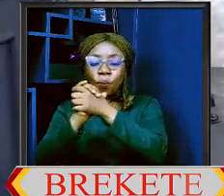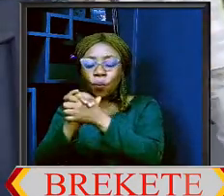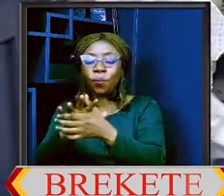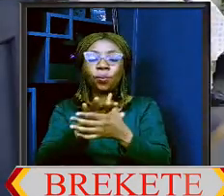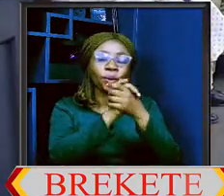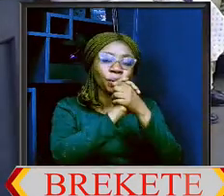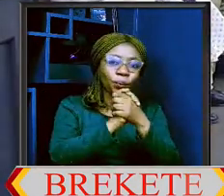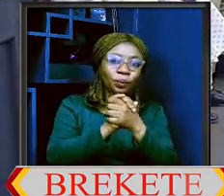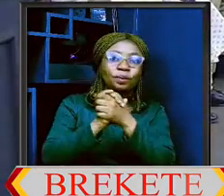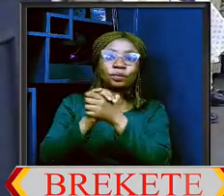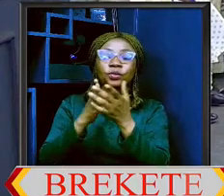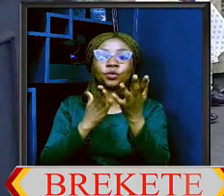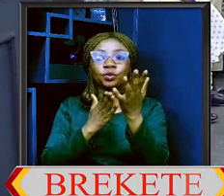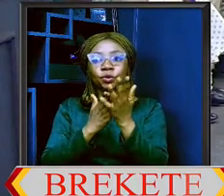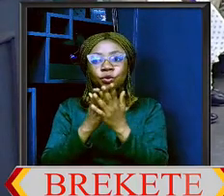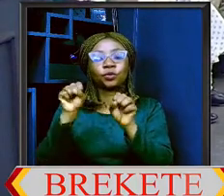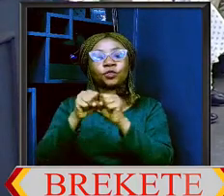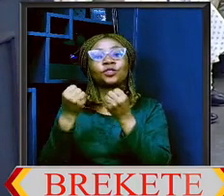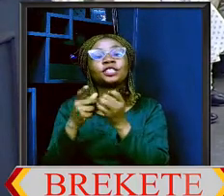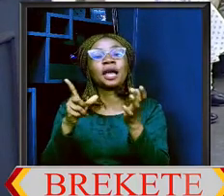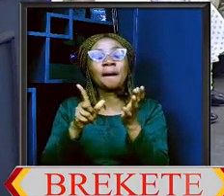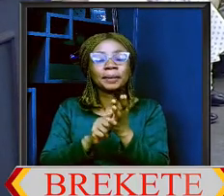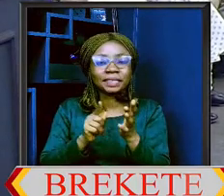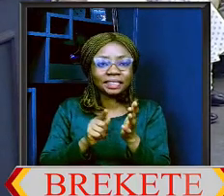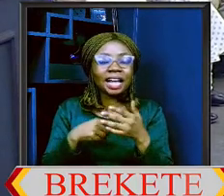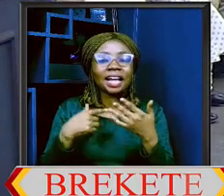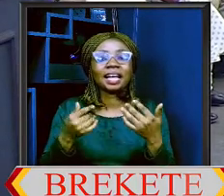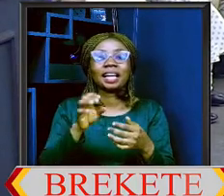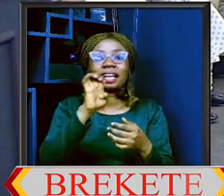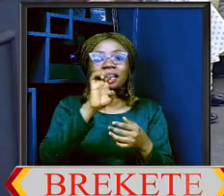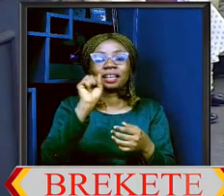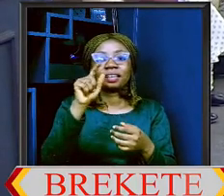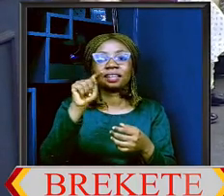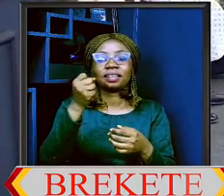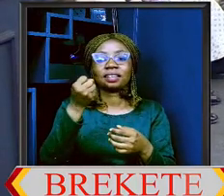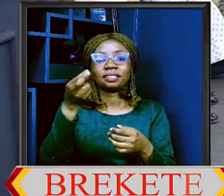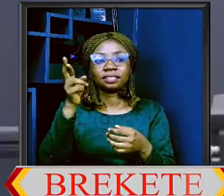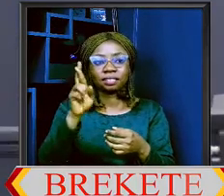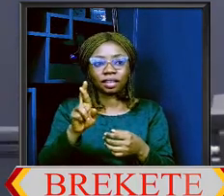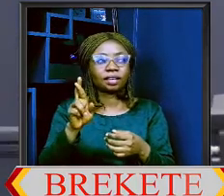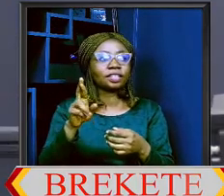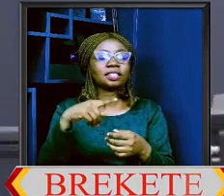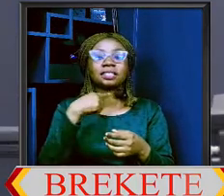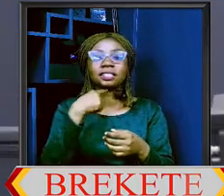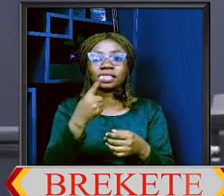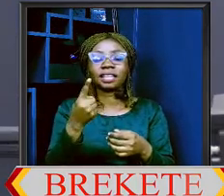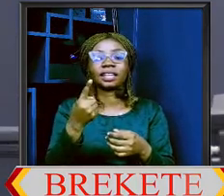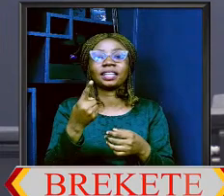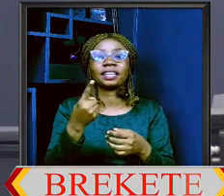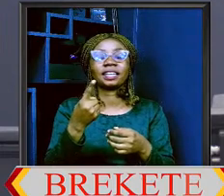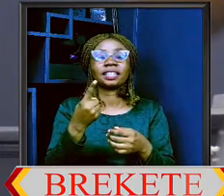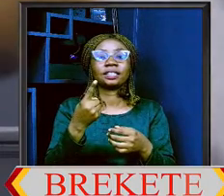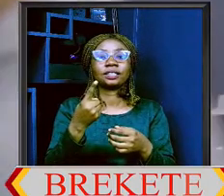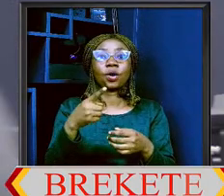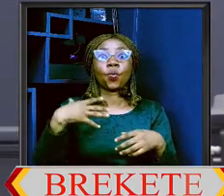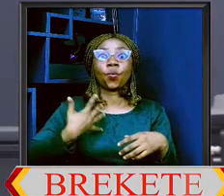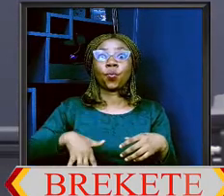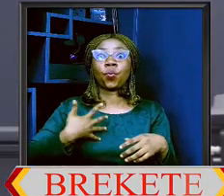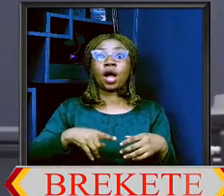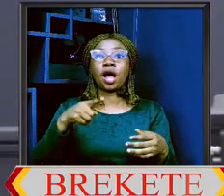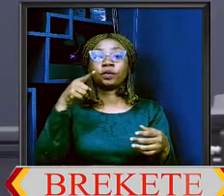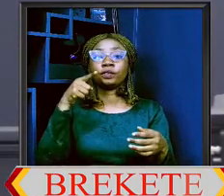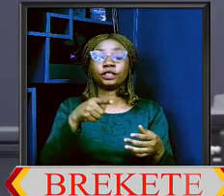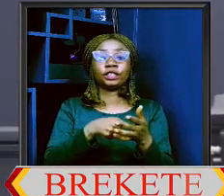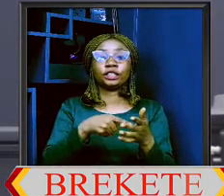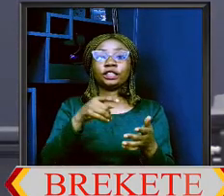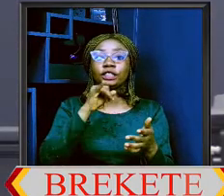congratulations via the social media uh Esther hm uh say Esther hm he say wow this is